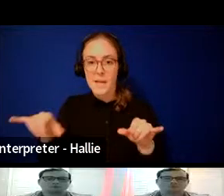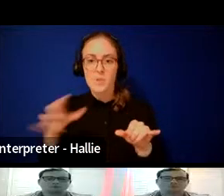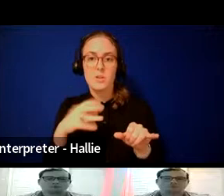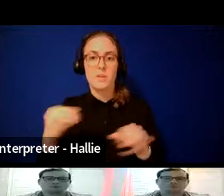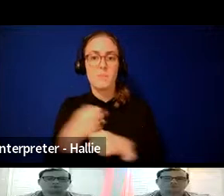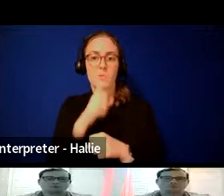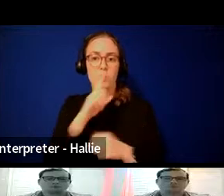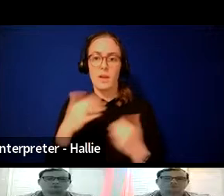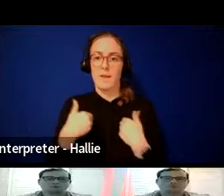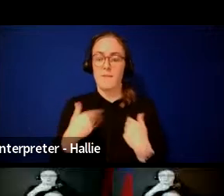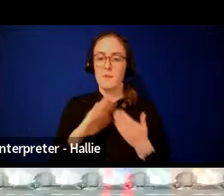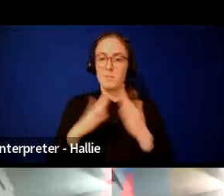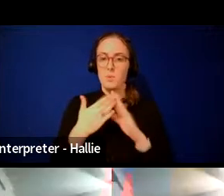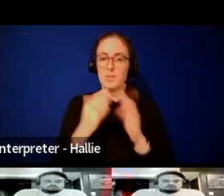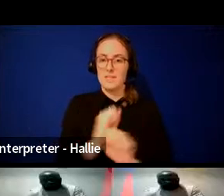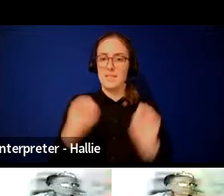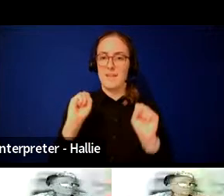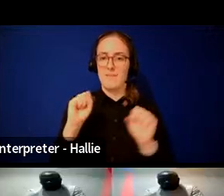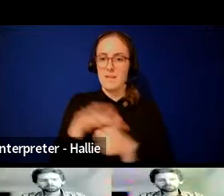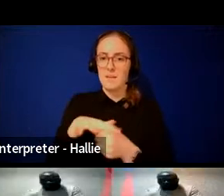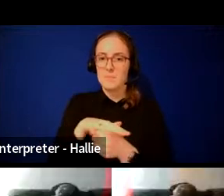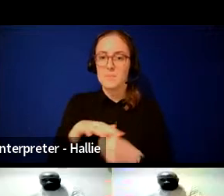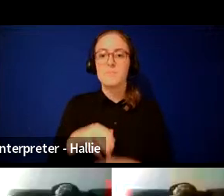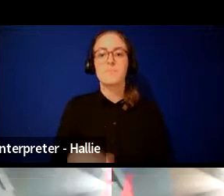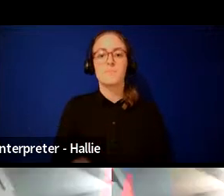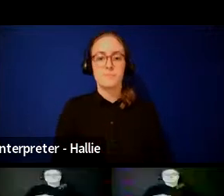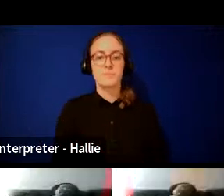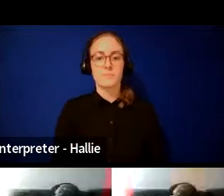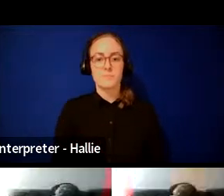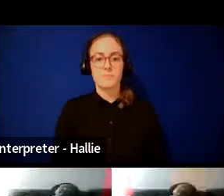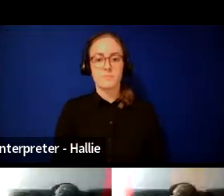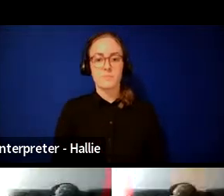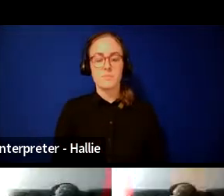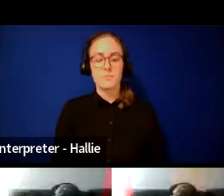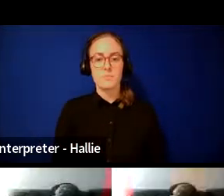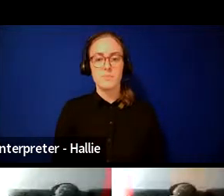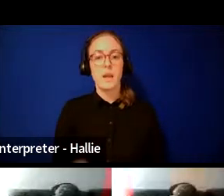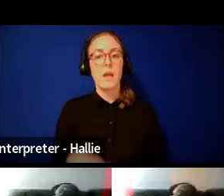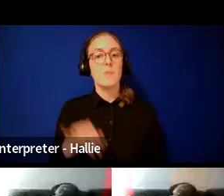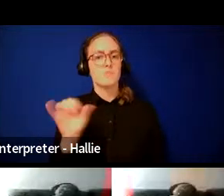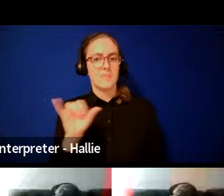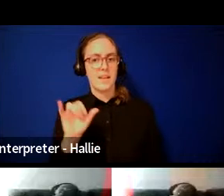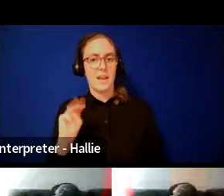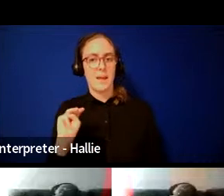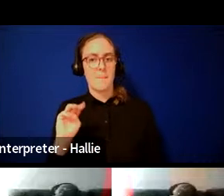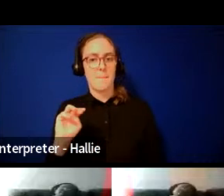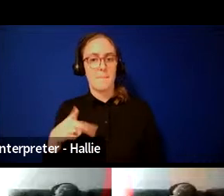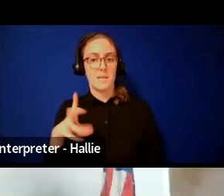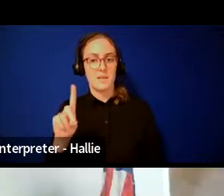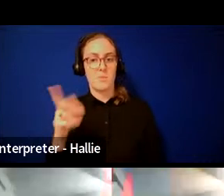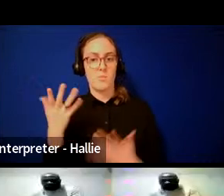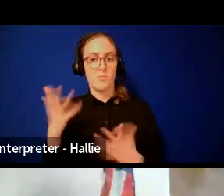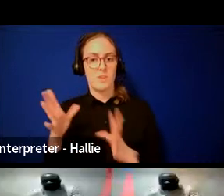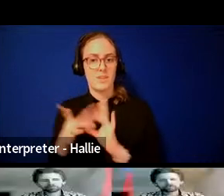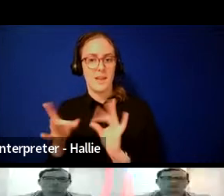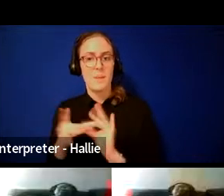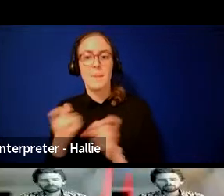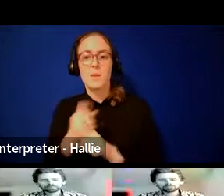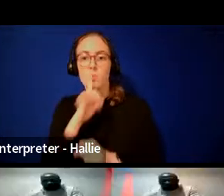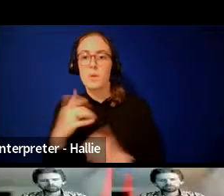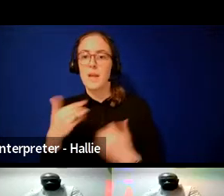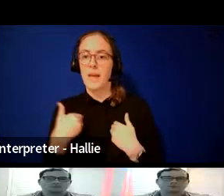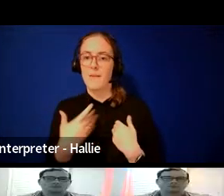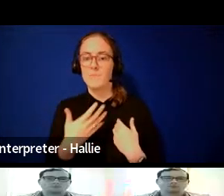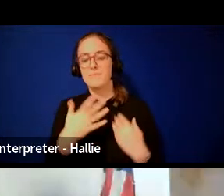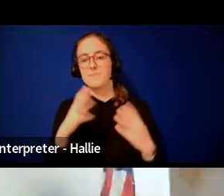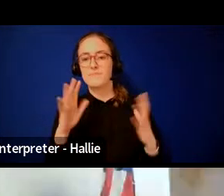safety hub. We also, like the MPD had already spoke of, is targeting hotspots. We will work with